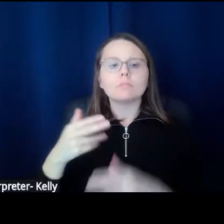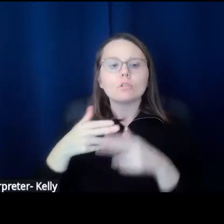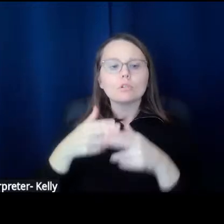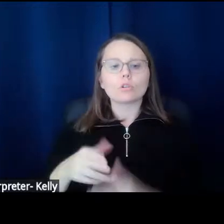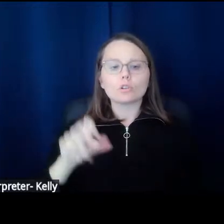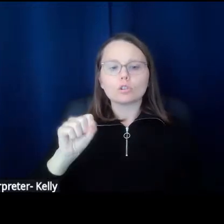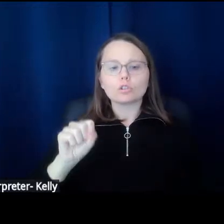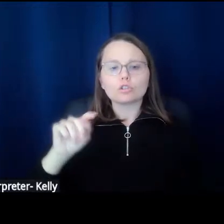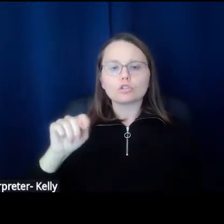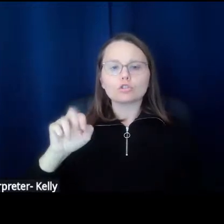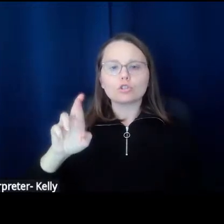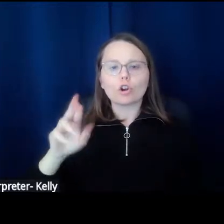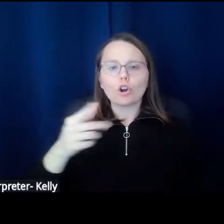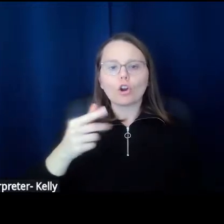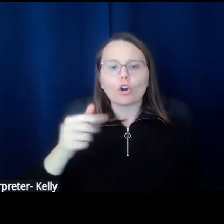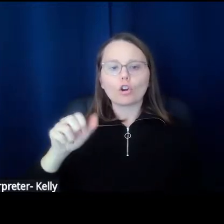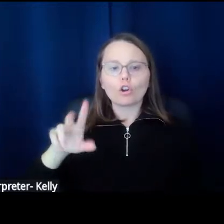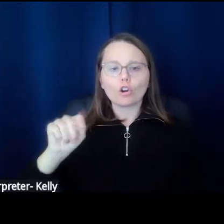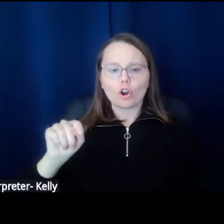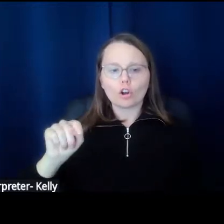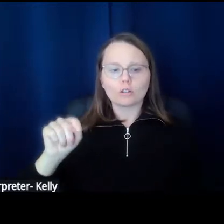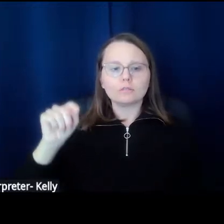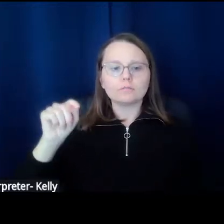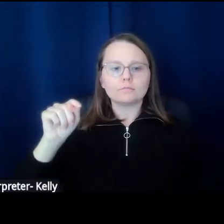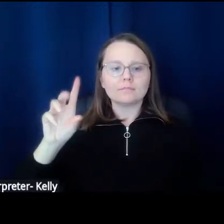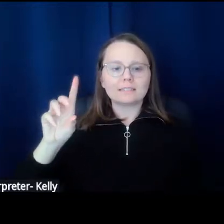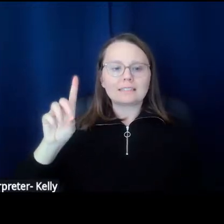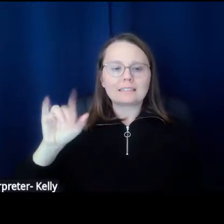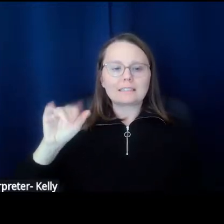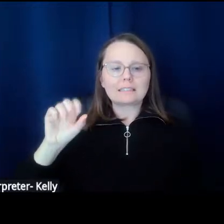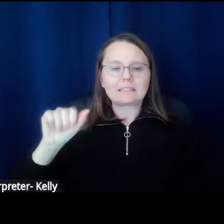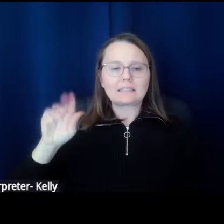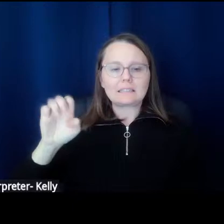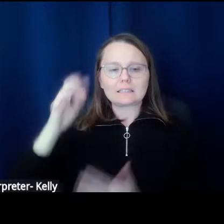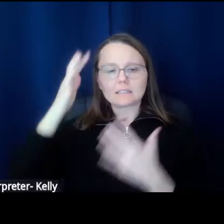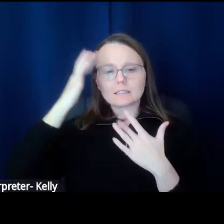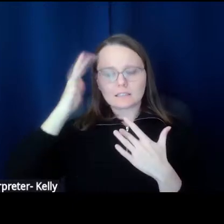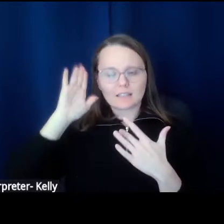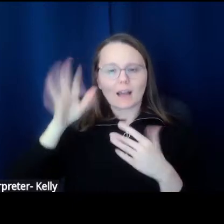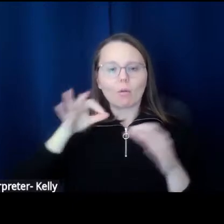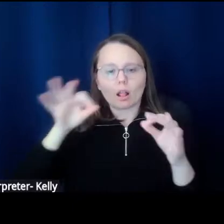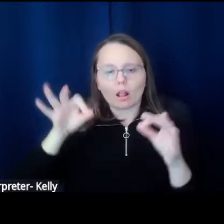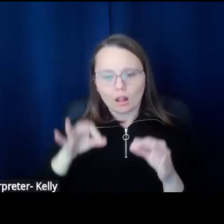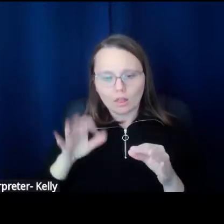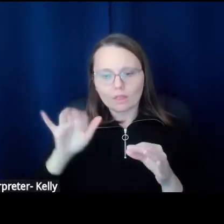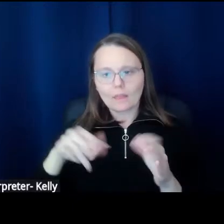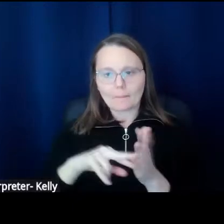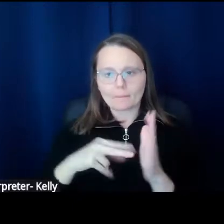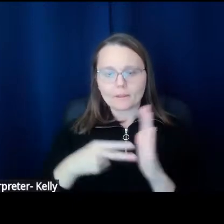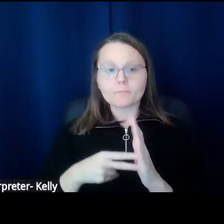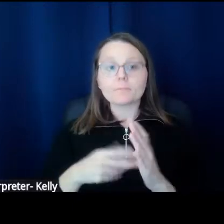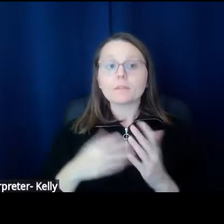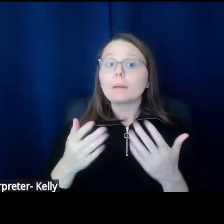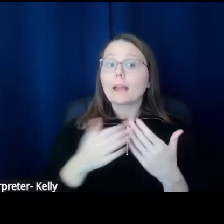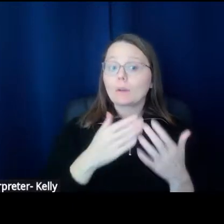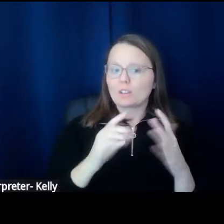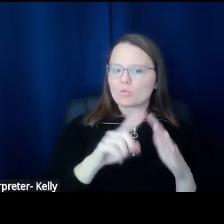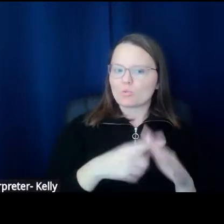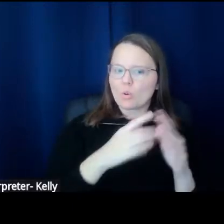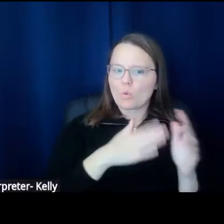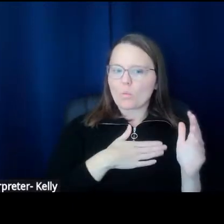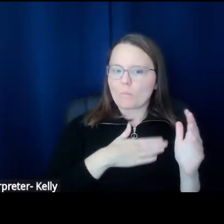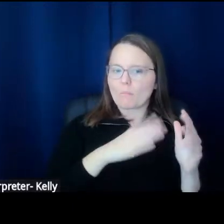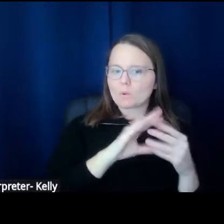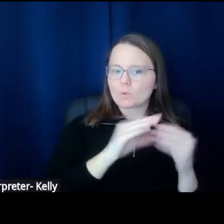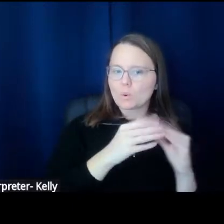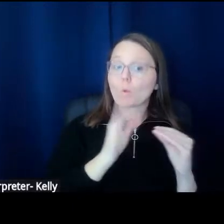Stargardt disease, and I can get into the weeds on what Stargardt disease is, but I'll start with my story, and I'll keep it